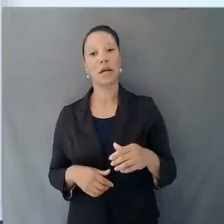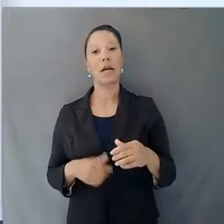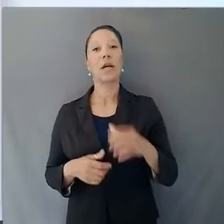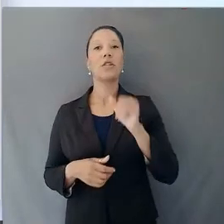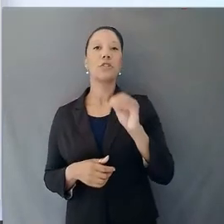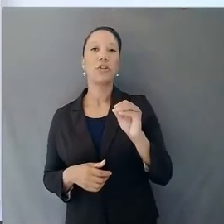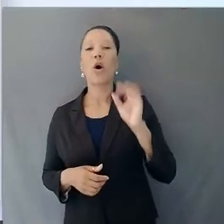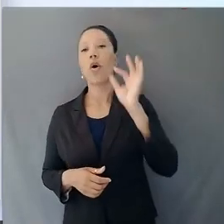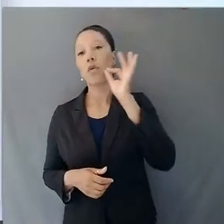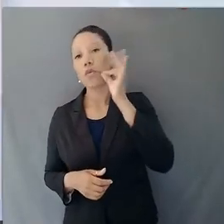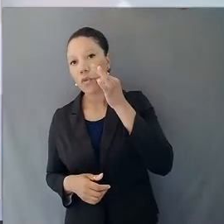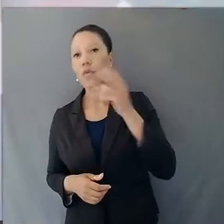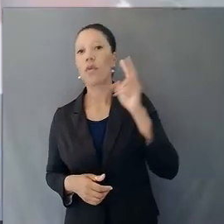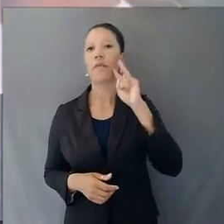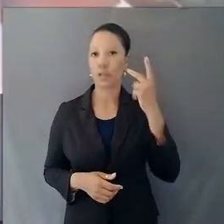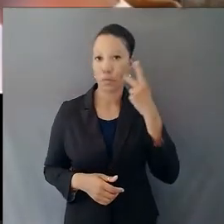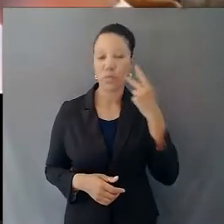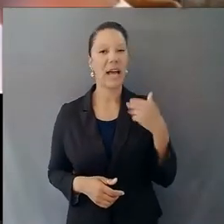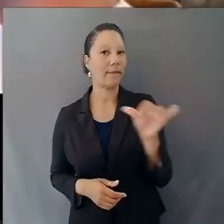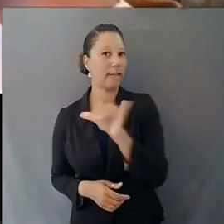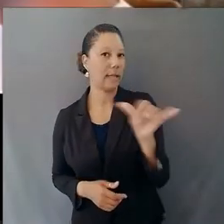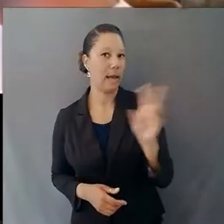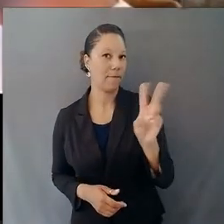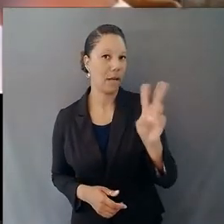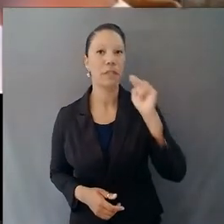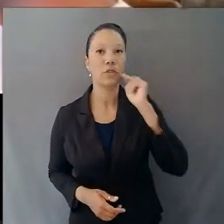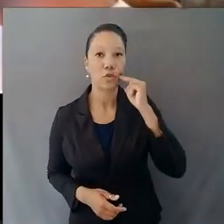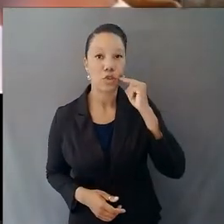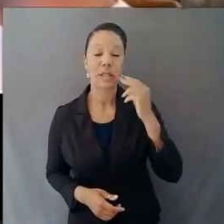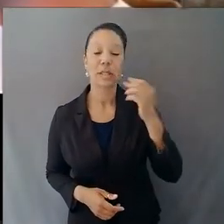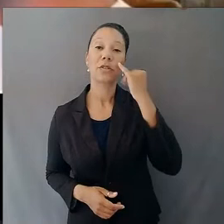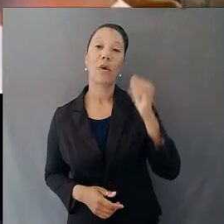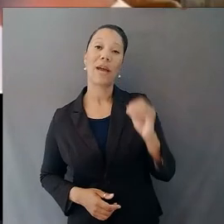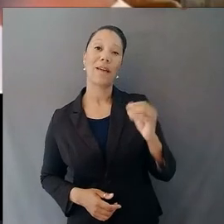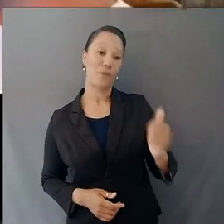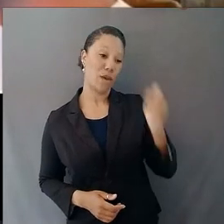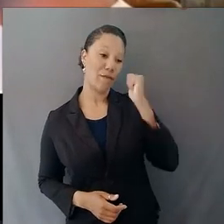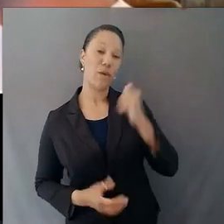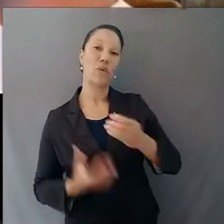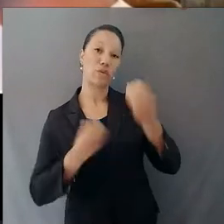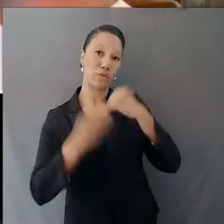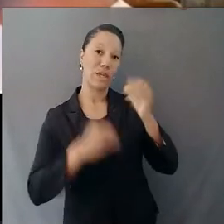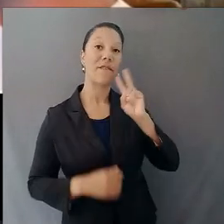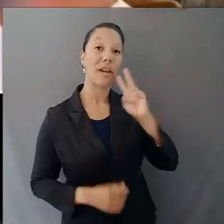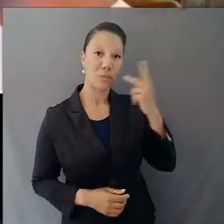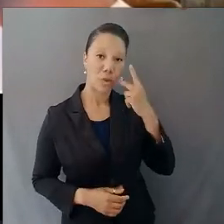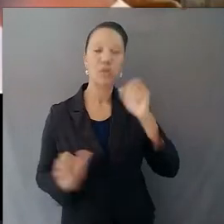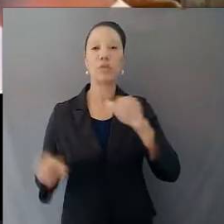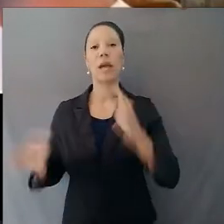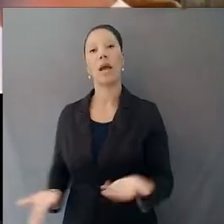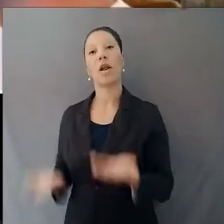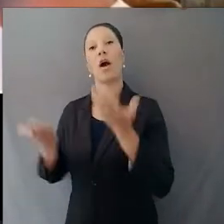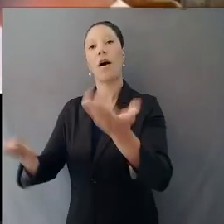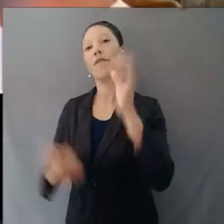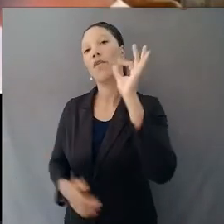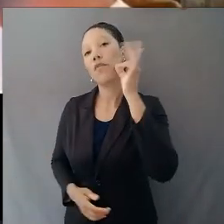and vice versa. So if your kids just won't eat the vegetables, offer more fruits to them in a variety so they're getting the vitamins